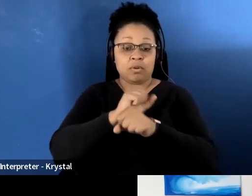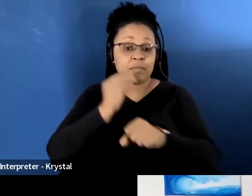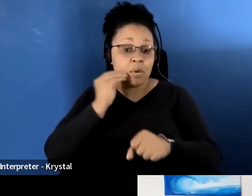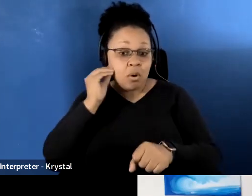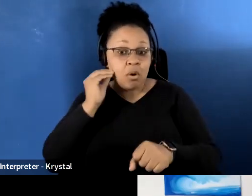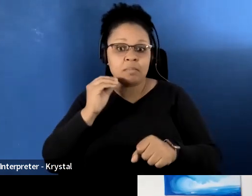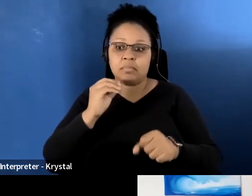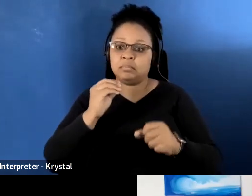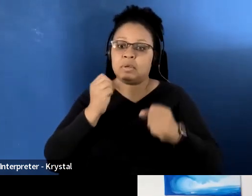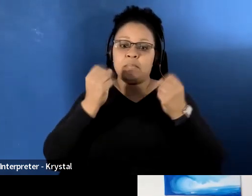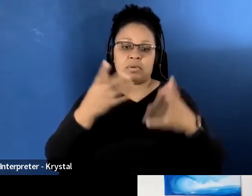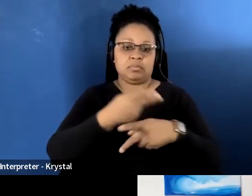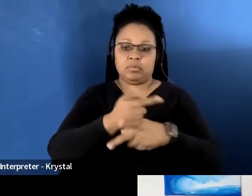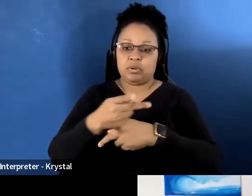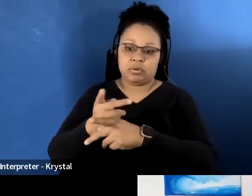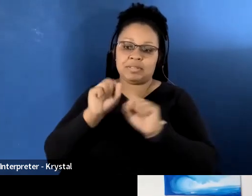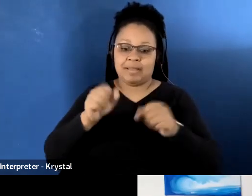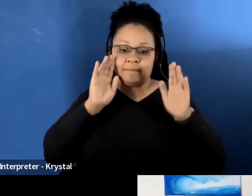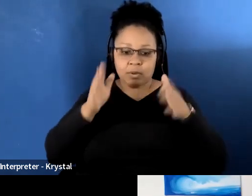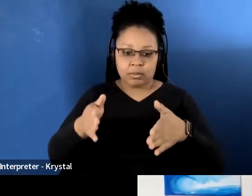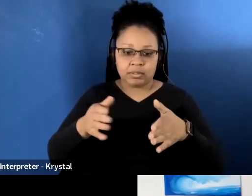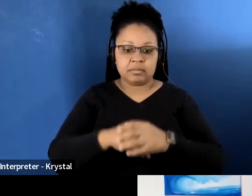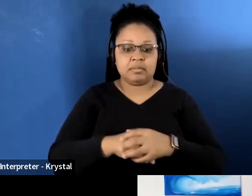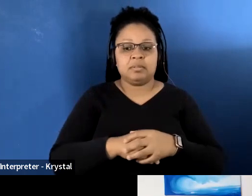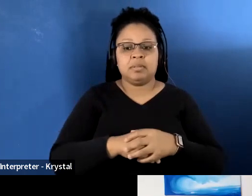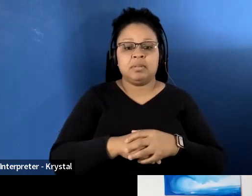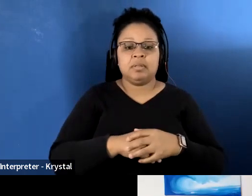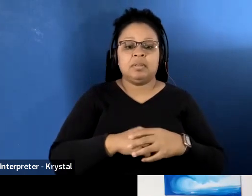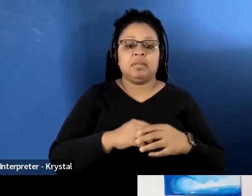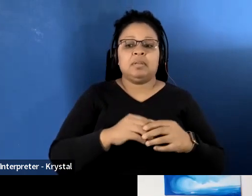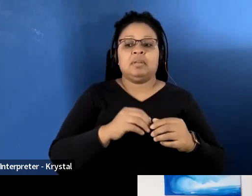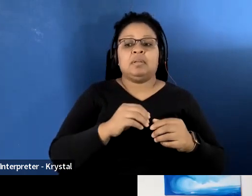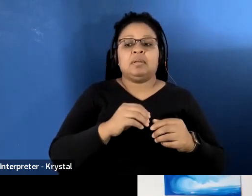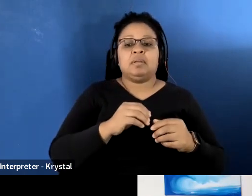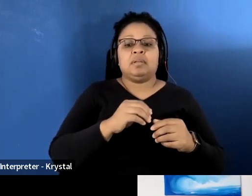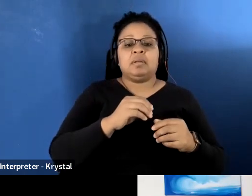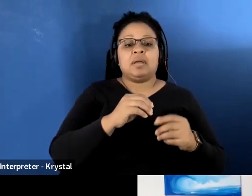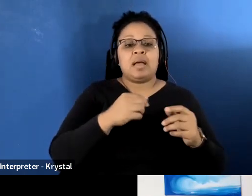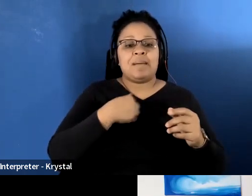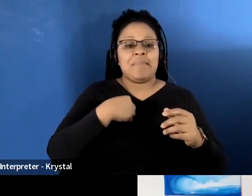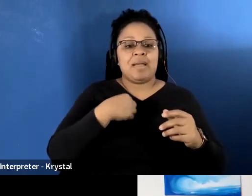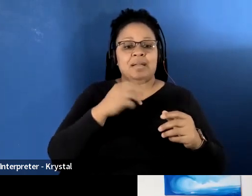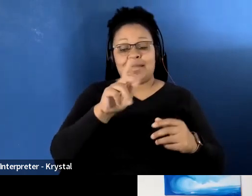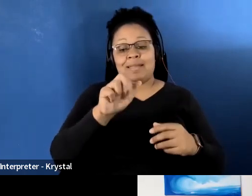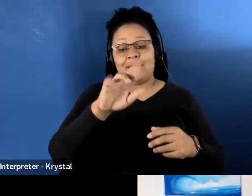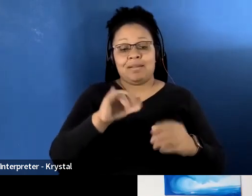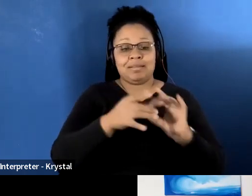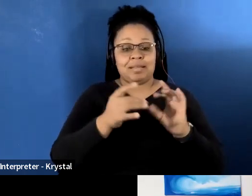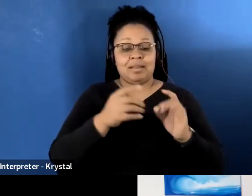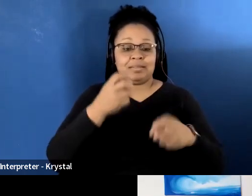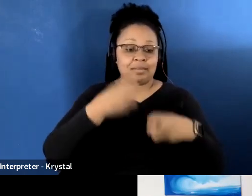Terry, I am struggling with how to help my consumers navigate the state of the nation with everything costing more and income not